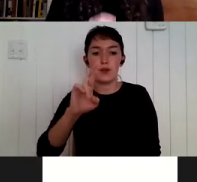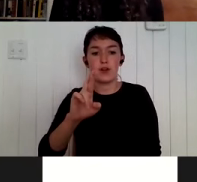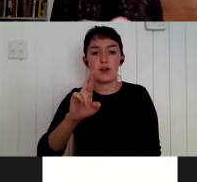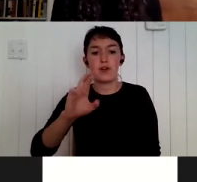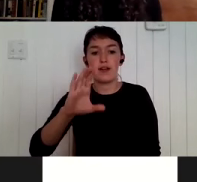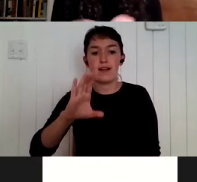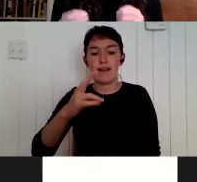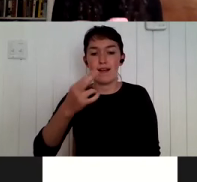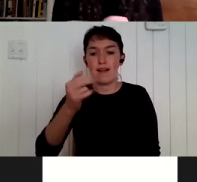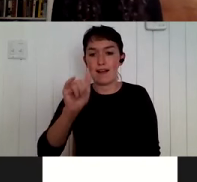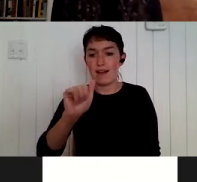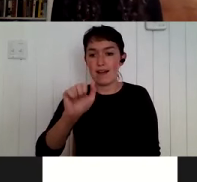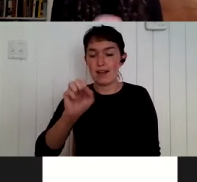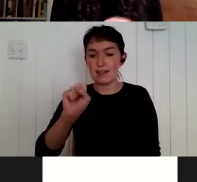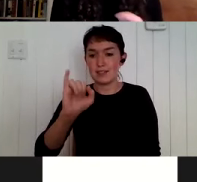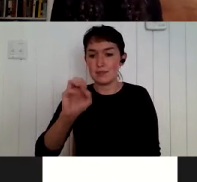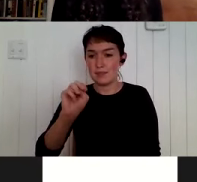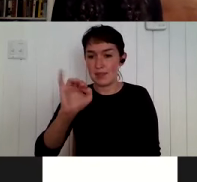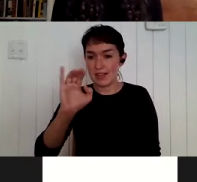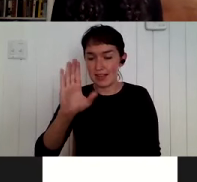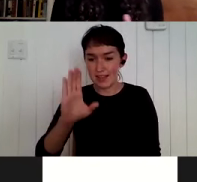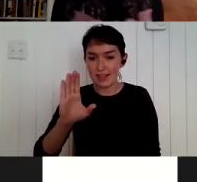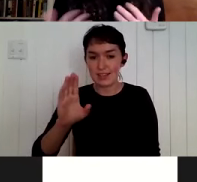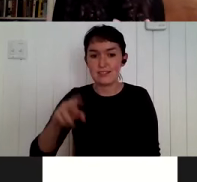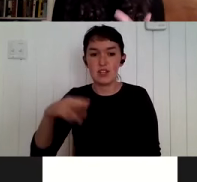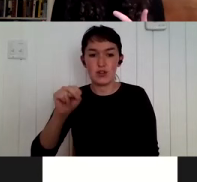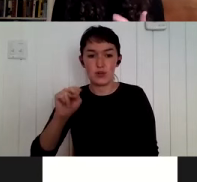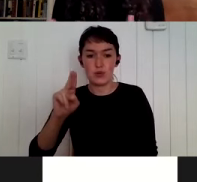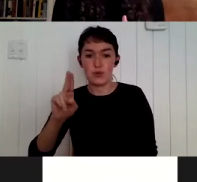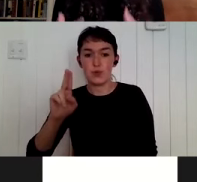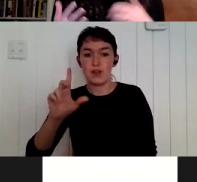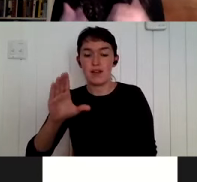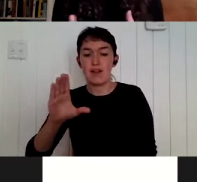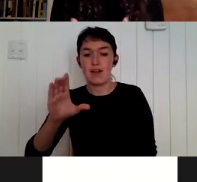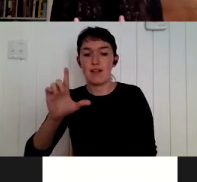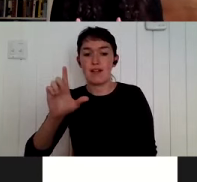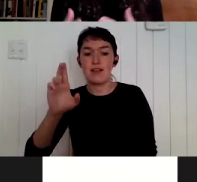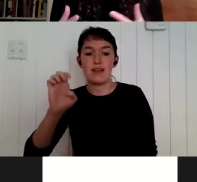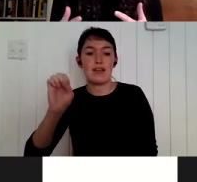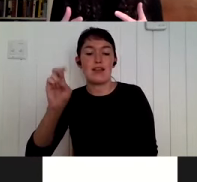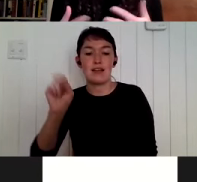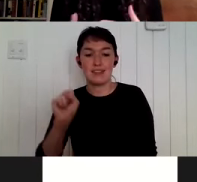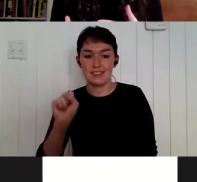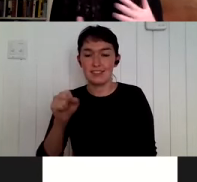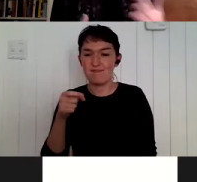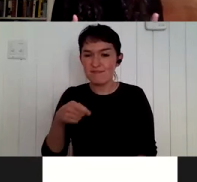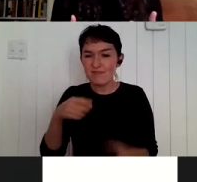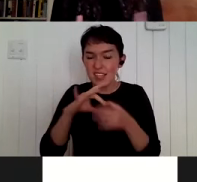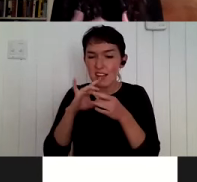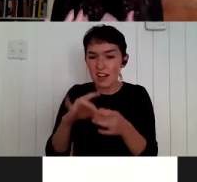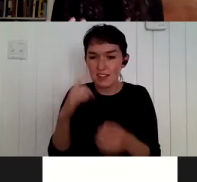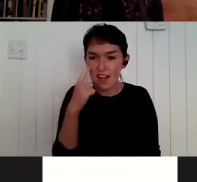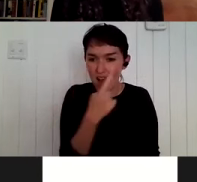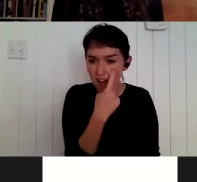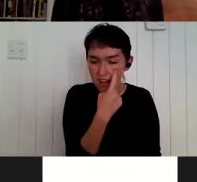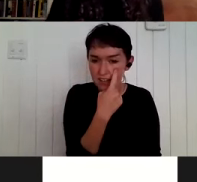is that it receives direct input from the eyes, which may be why light is a major factor in setting or resetting